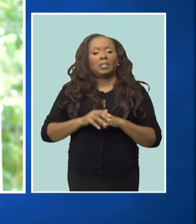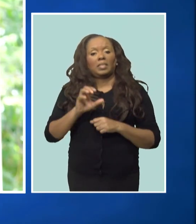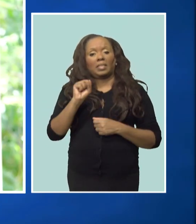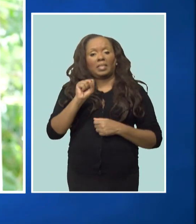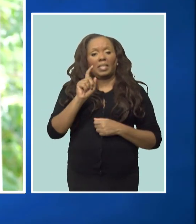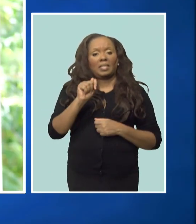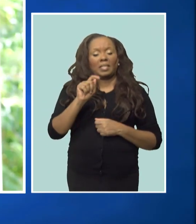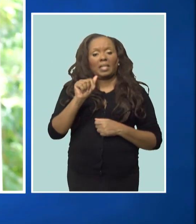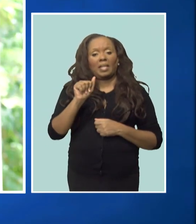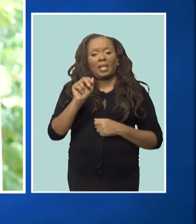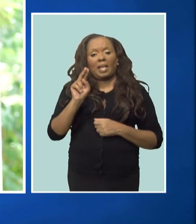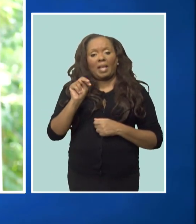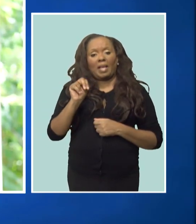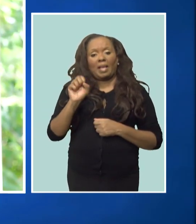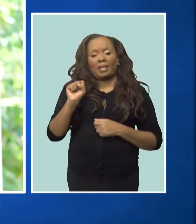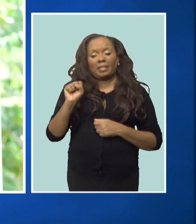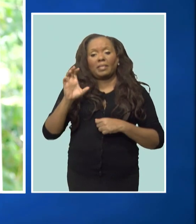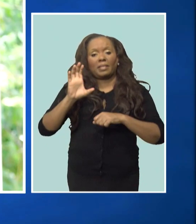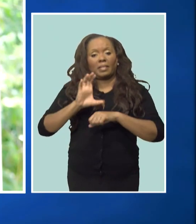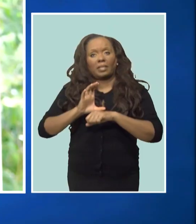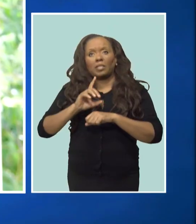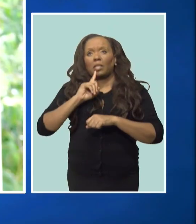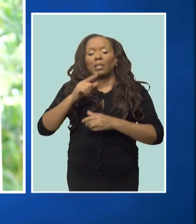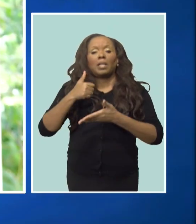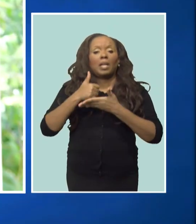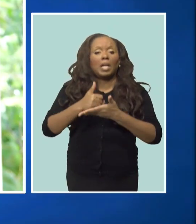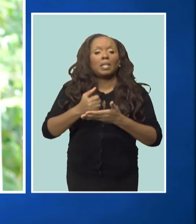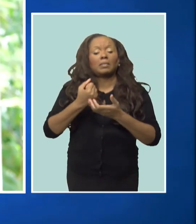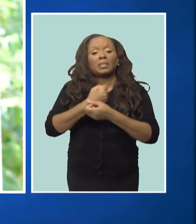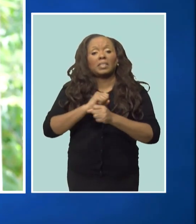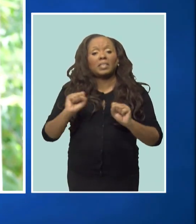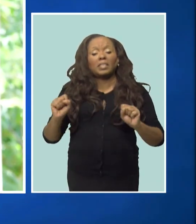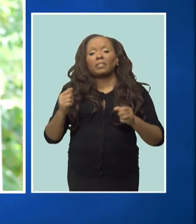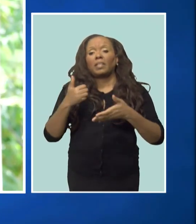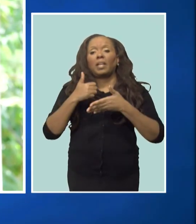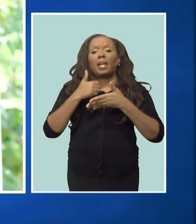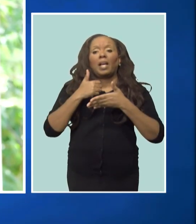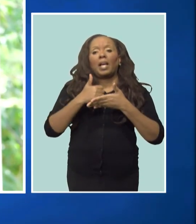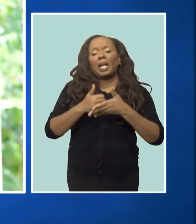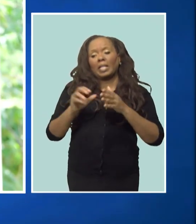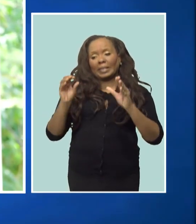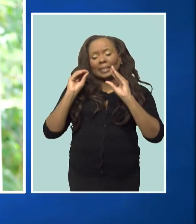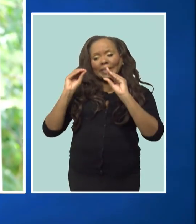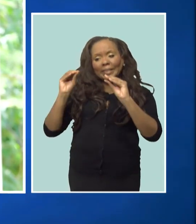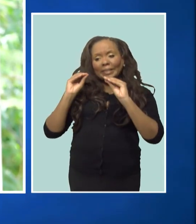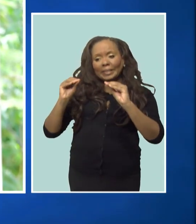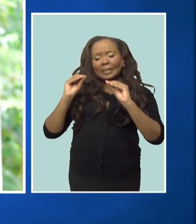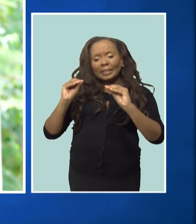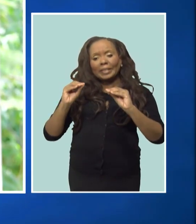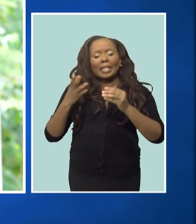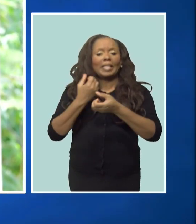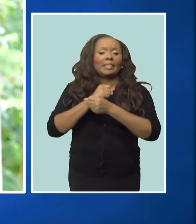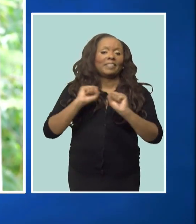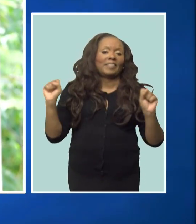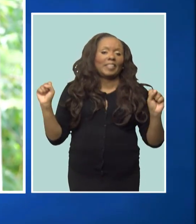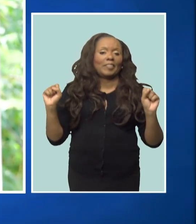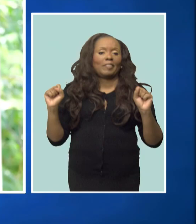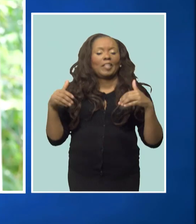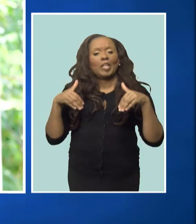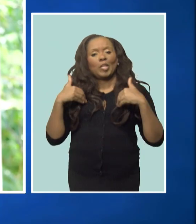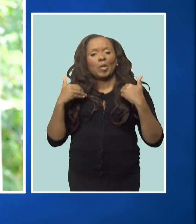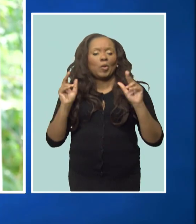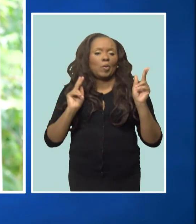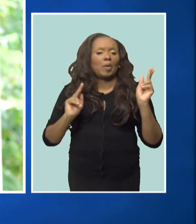Church, have helped to save and to shape the lives of the many people in the older generation in